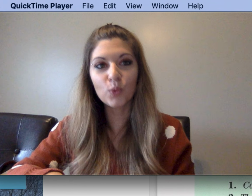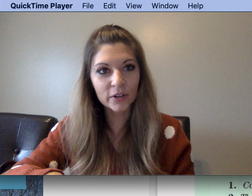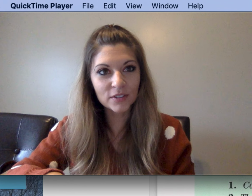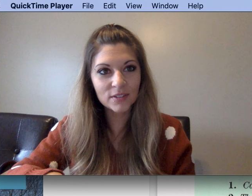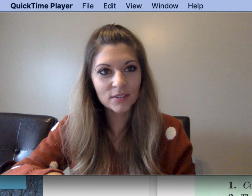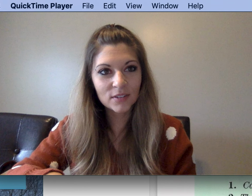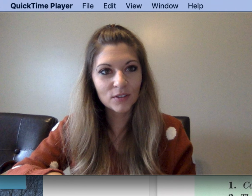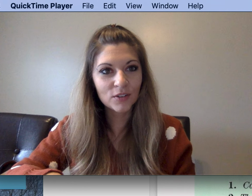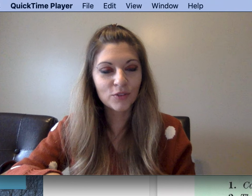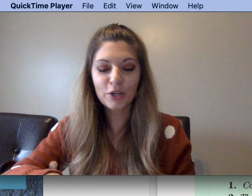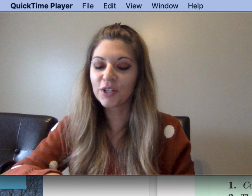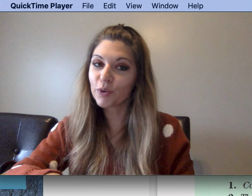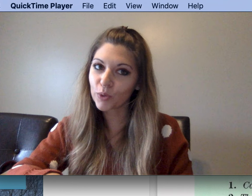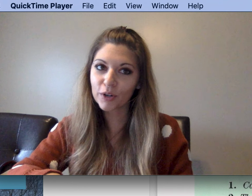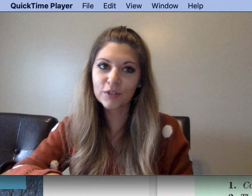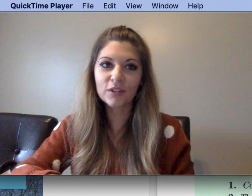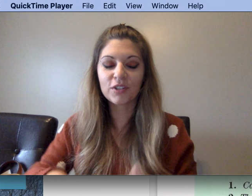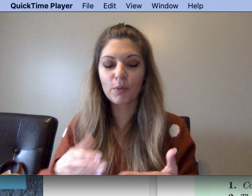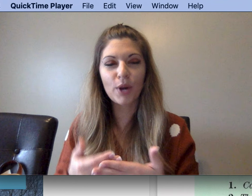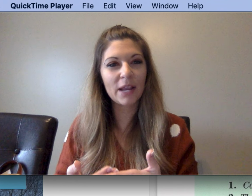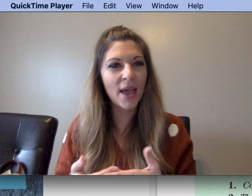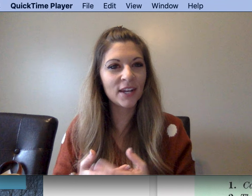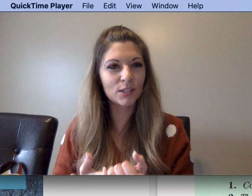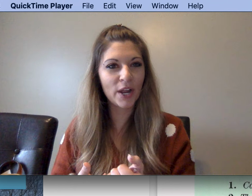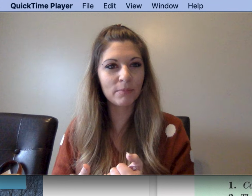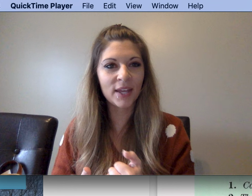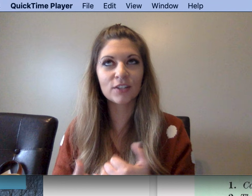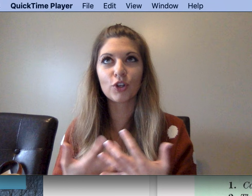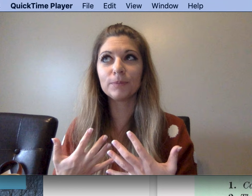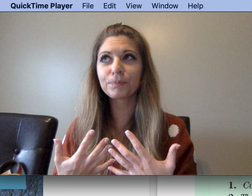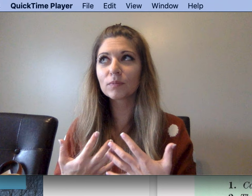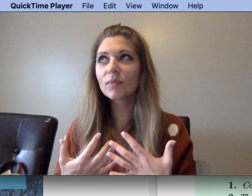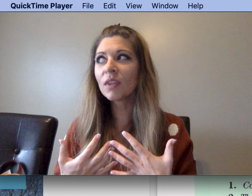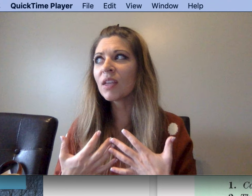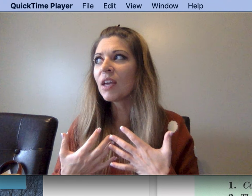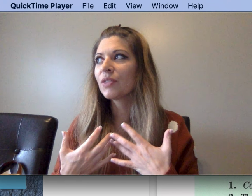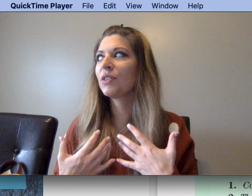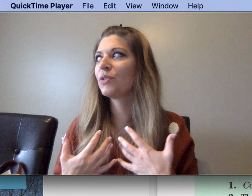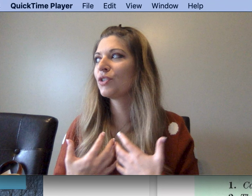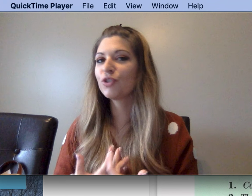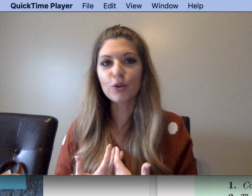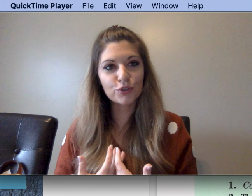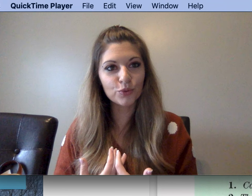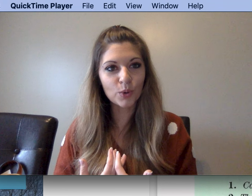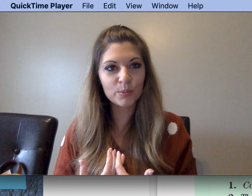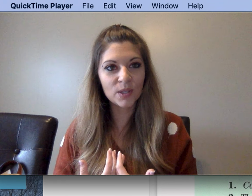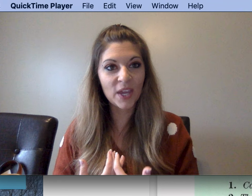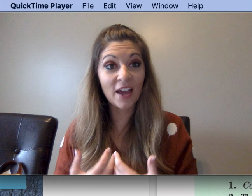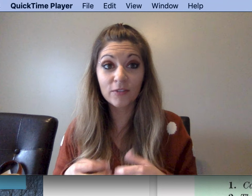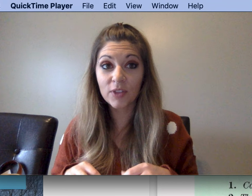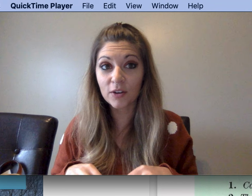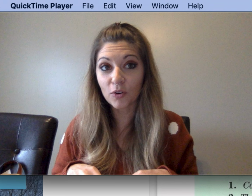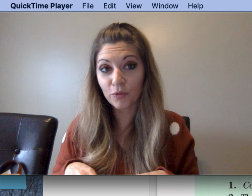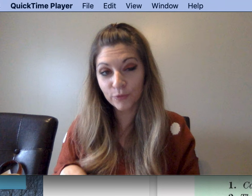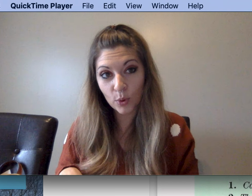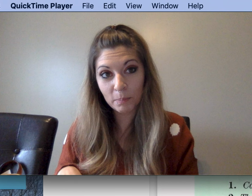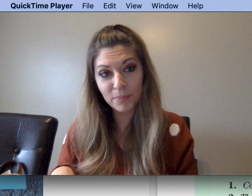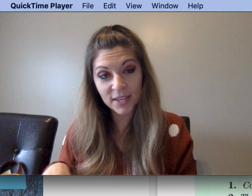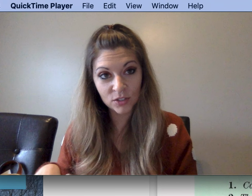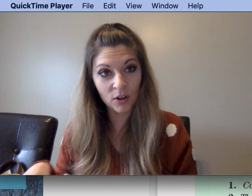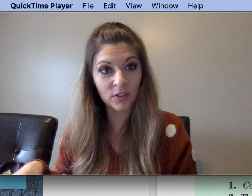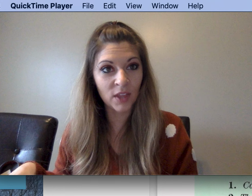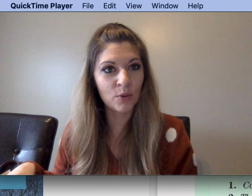But words, there are different words. There's different pragmatics. Pragmatics are the social norms that we have that